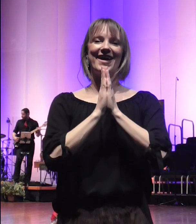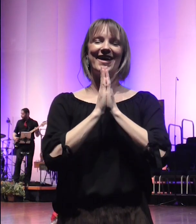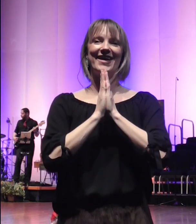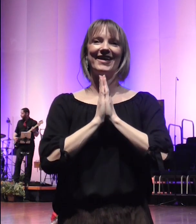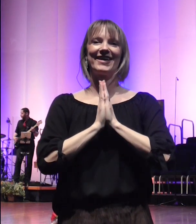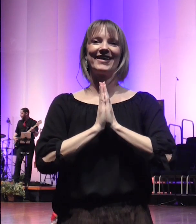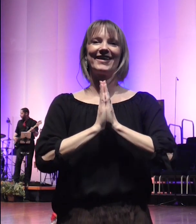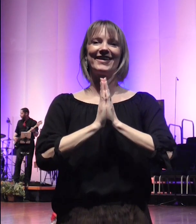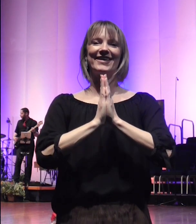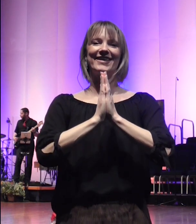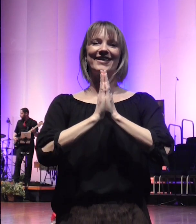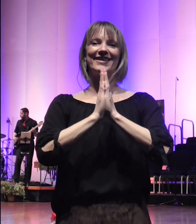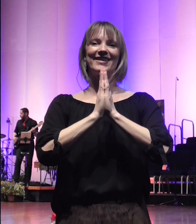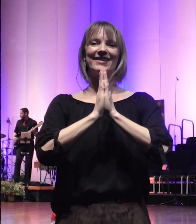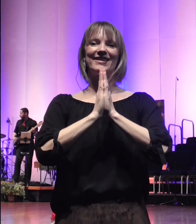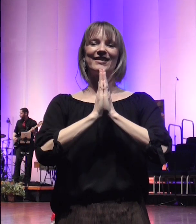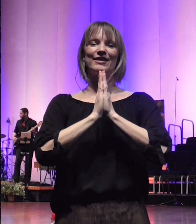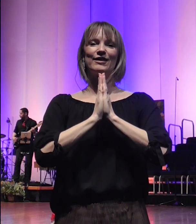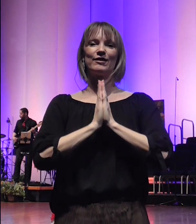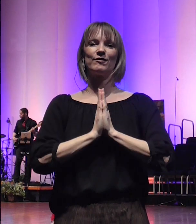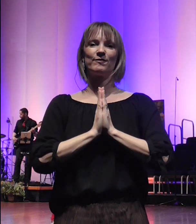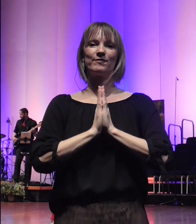pray.